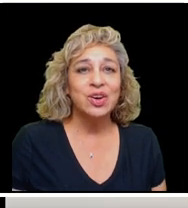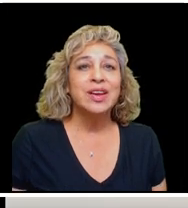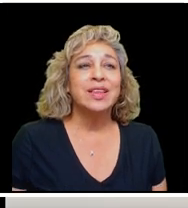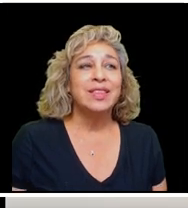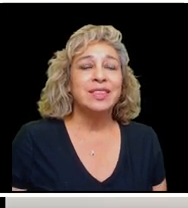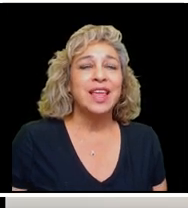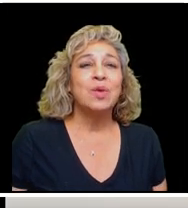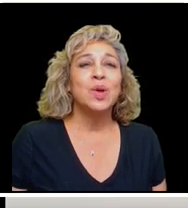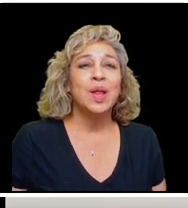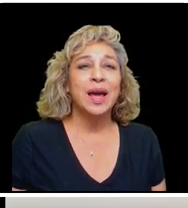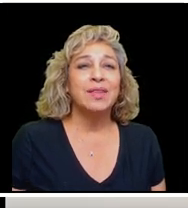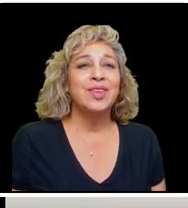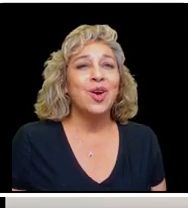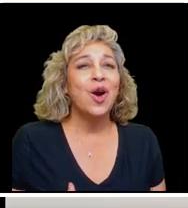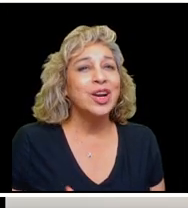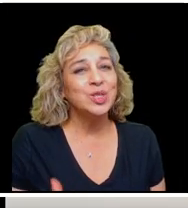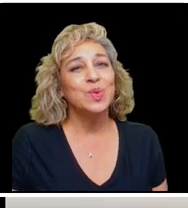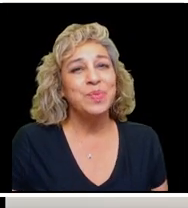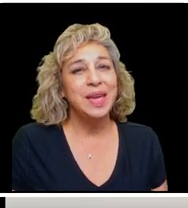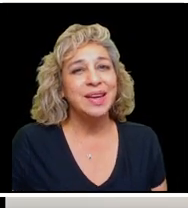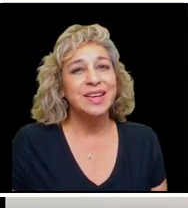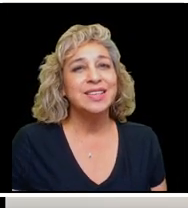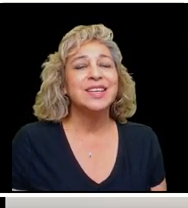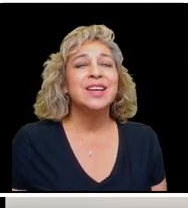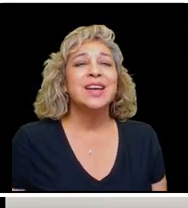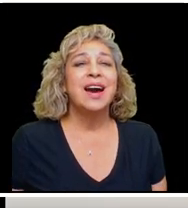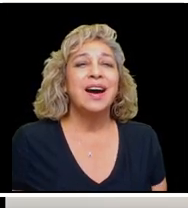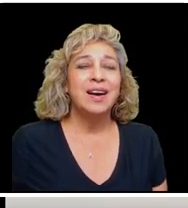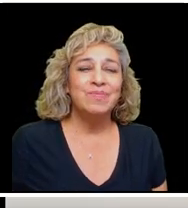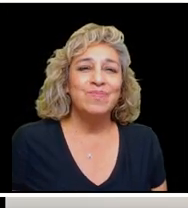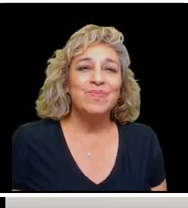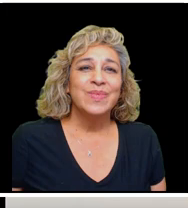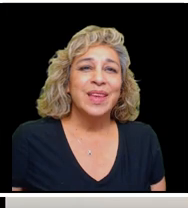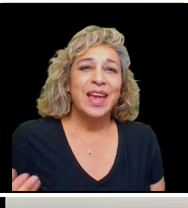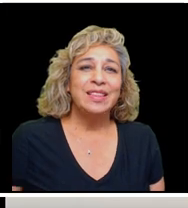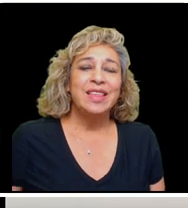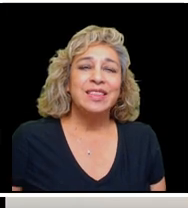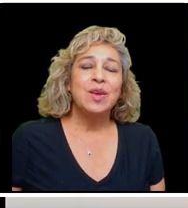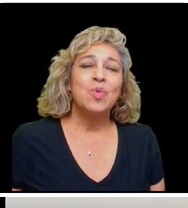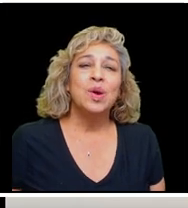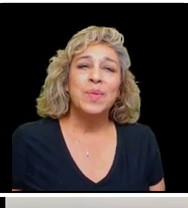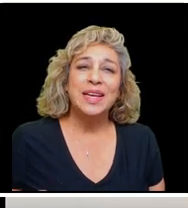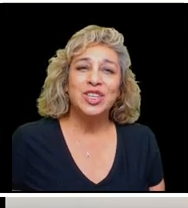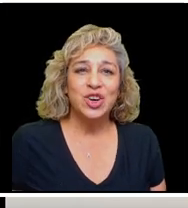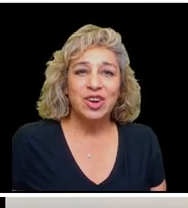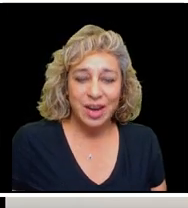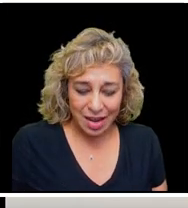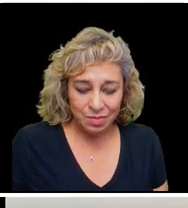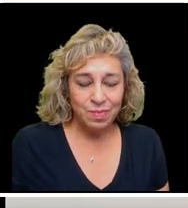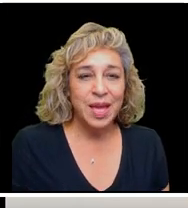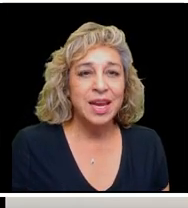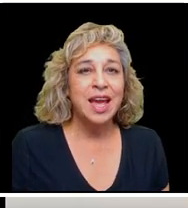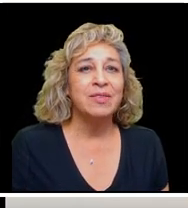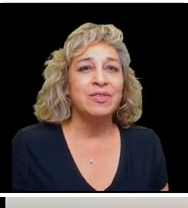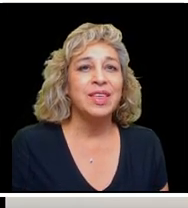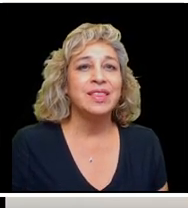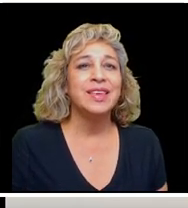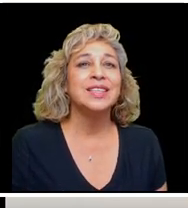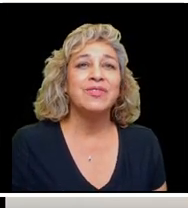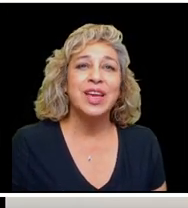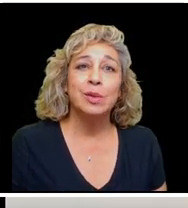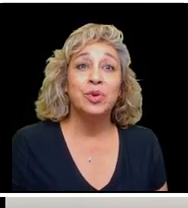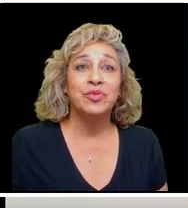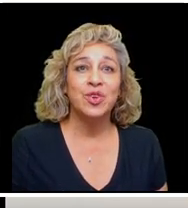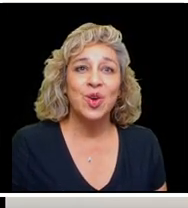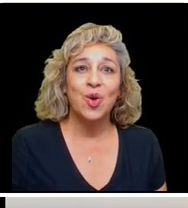sure that they will their hearts will be in it and that they will make sure and and have the things